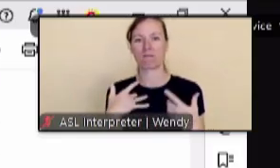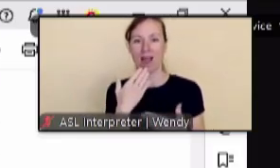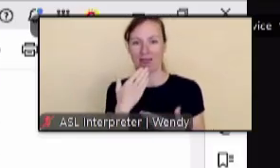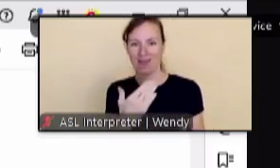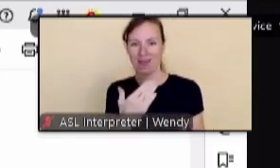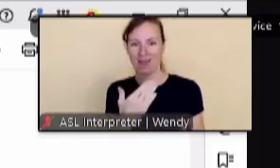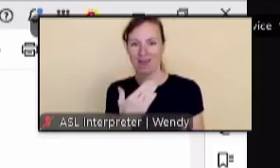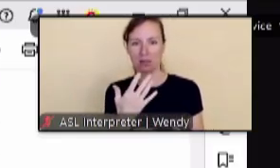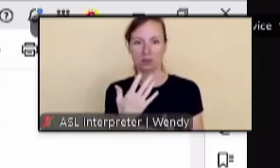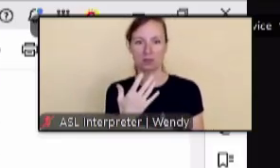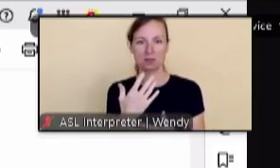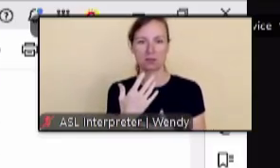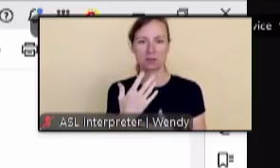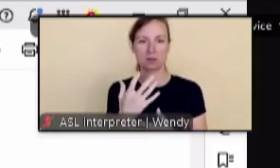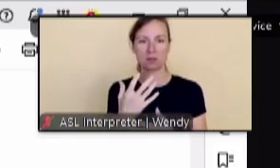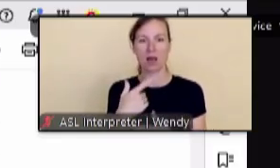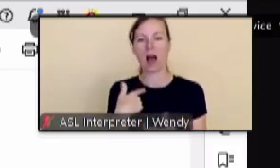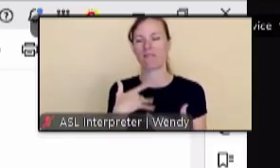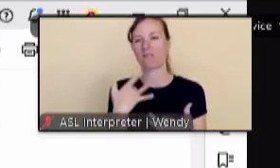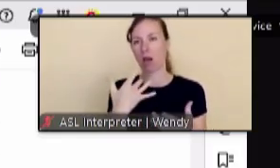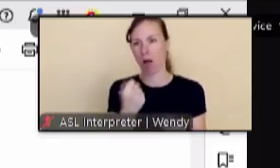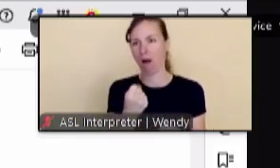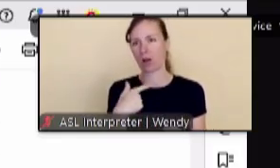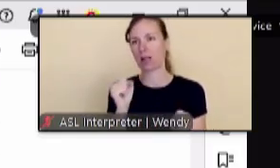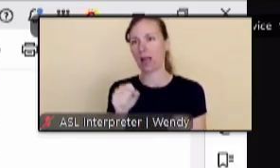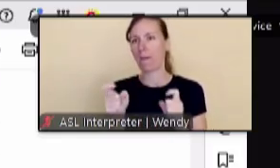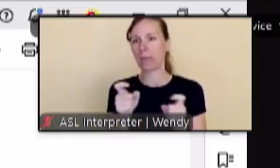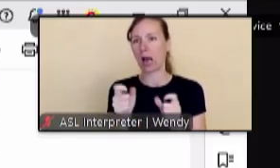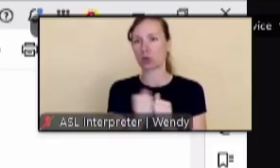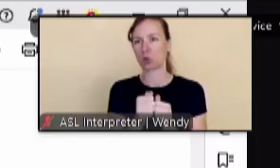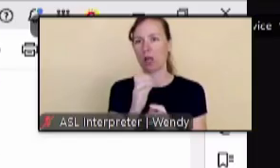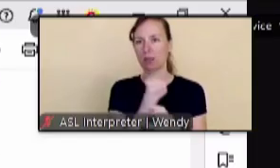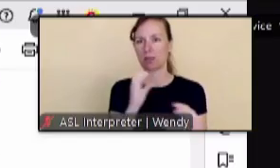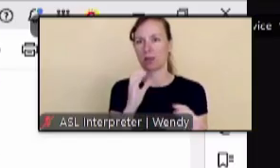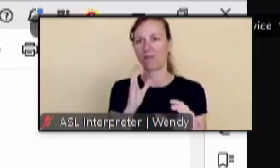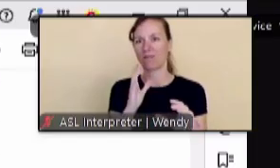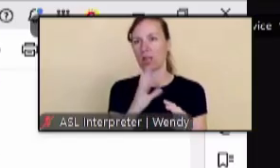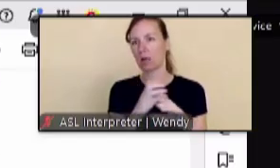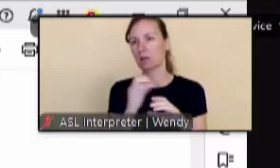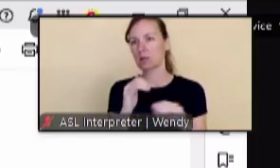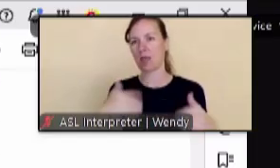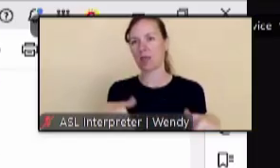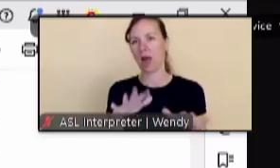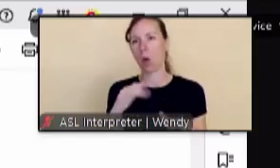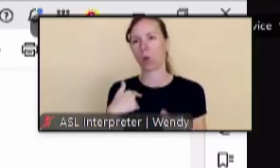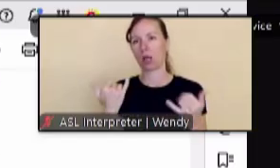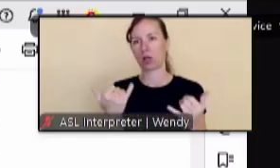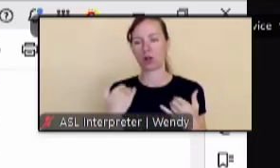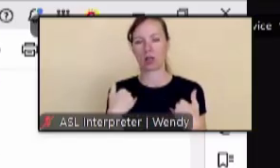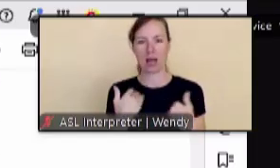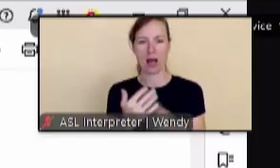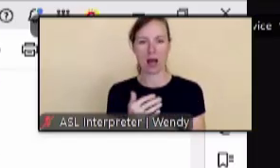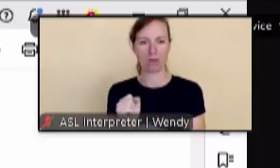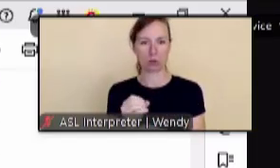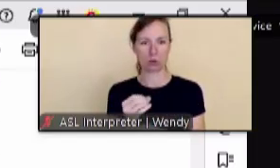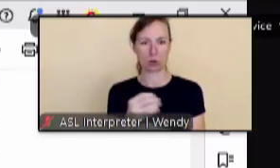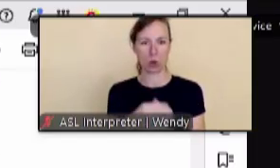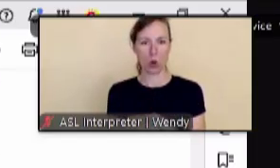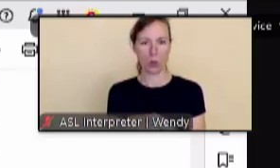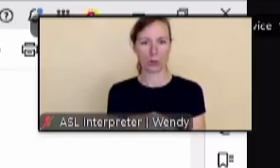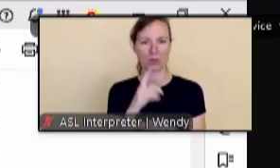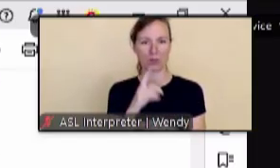say for Mr. Galloway, myself, the deputy chief. We're always looking at the town centric versus just our departments when we're looking at these budgets.